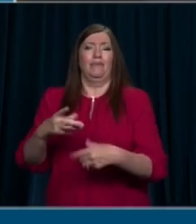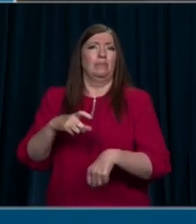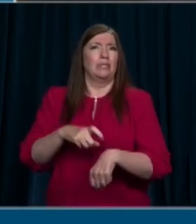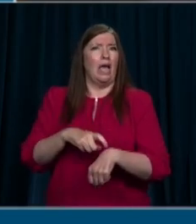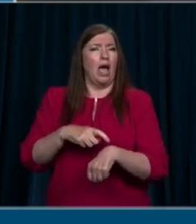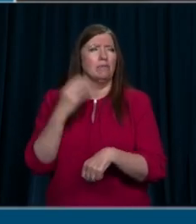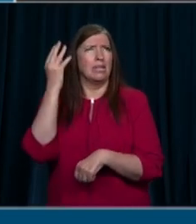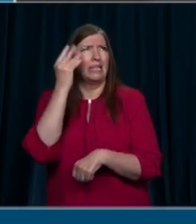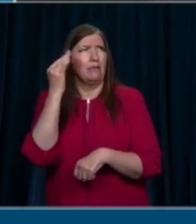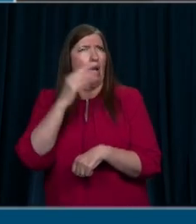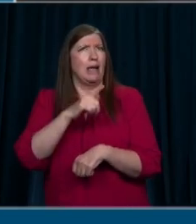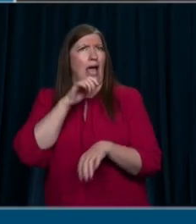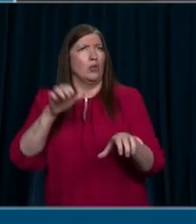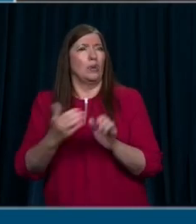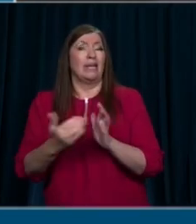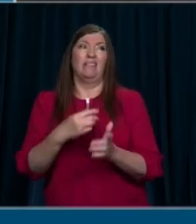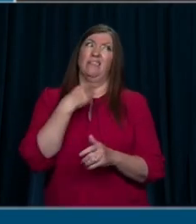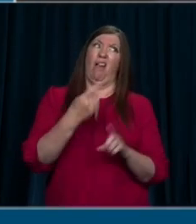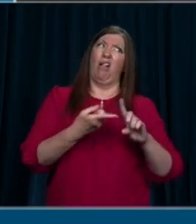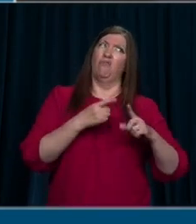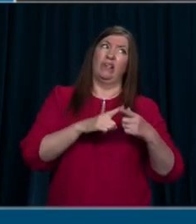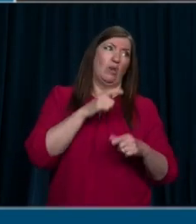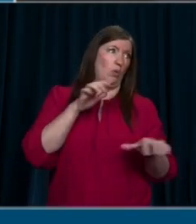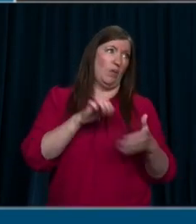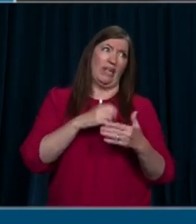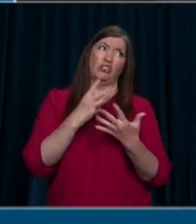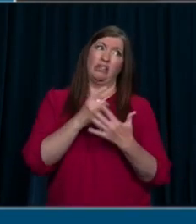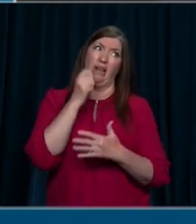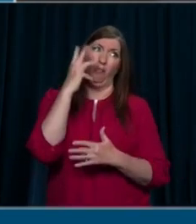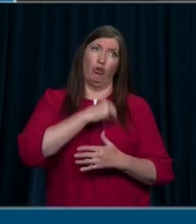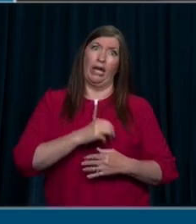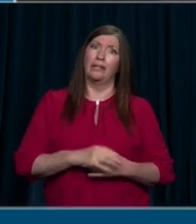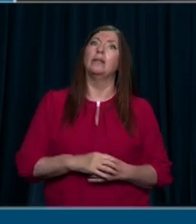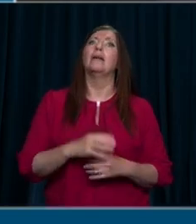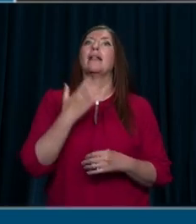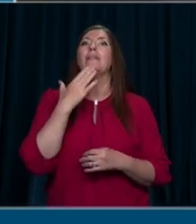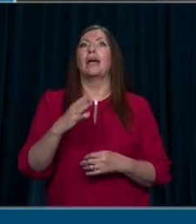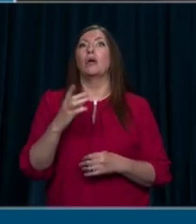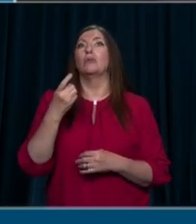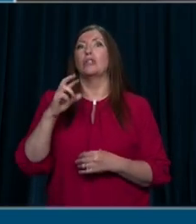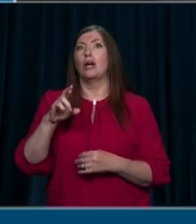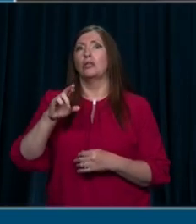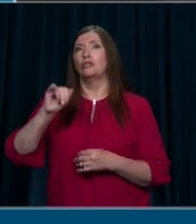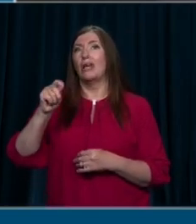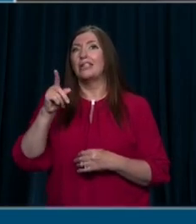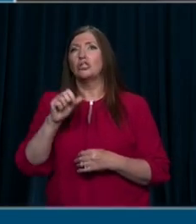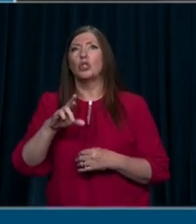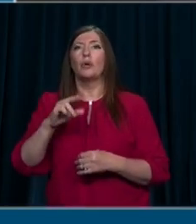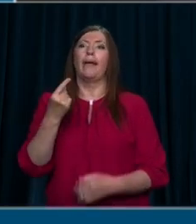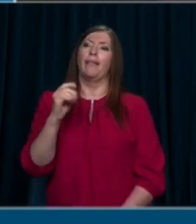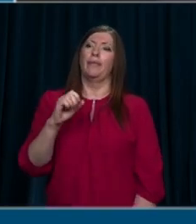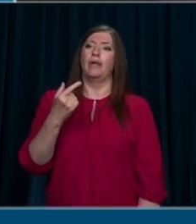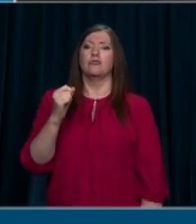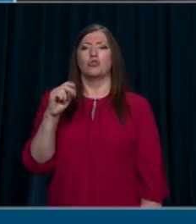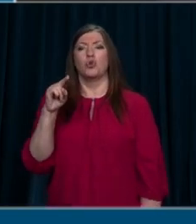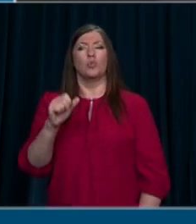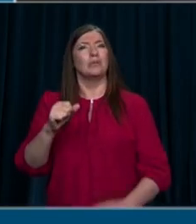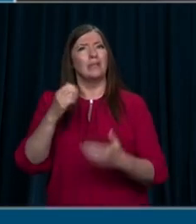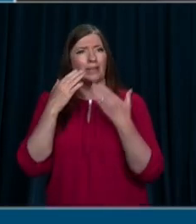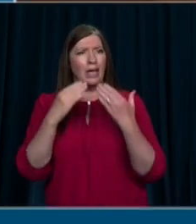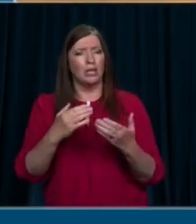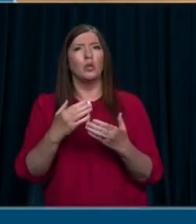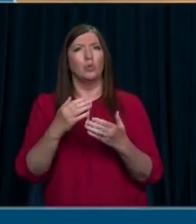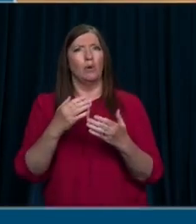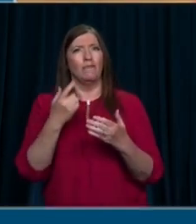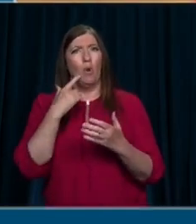think about not doing it, and they'll tell their friends, don't do it, because jail is not pretty. Thank you, Dr. Jasser, the Goons. Yeah, I'm so glad you asked this question. I think it's very important that we understand